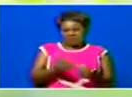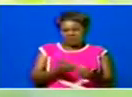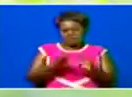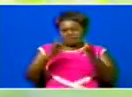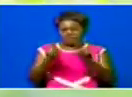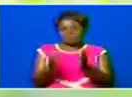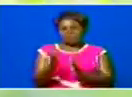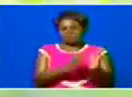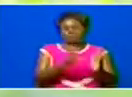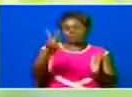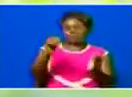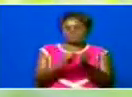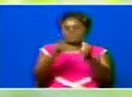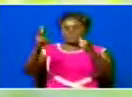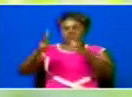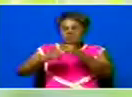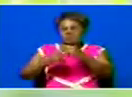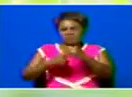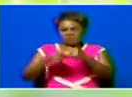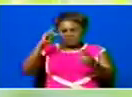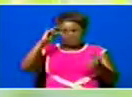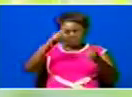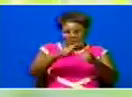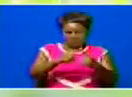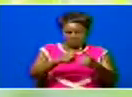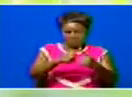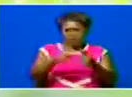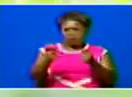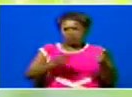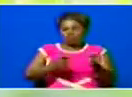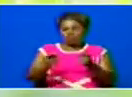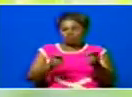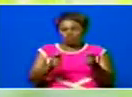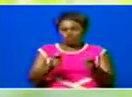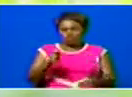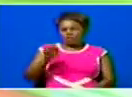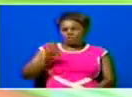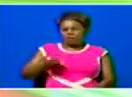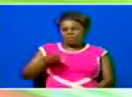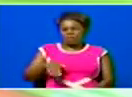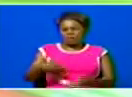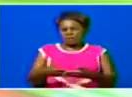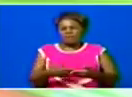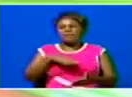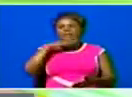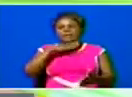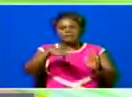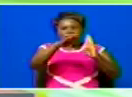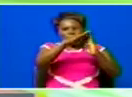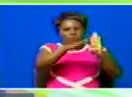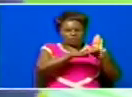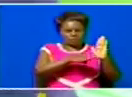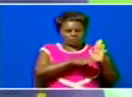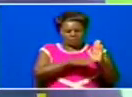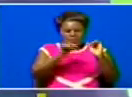Planning Act of 2017, whose purpose is to curb maternal and child mortality. This program will